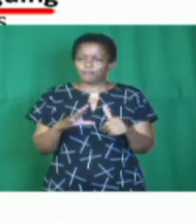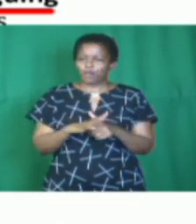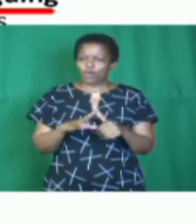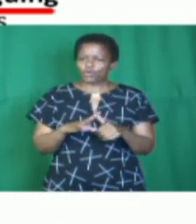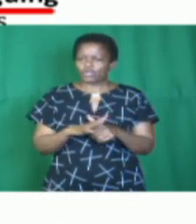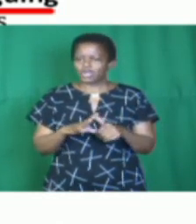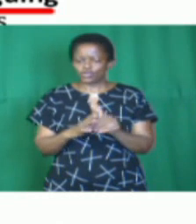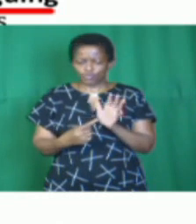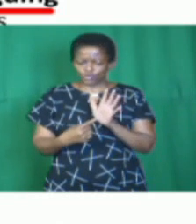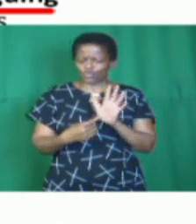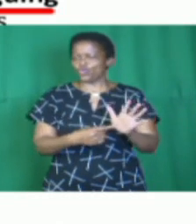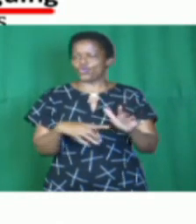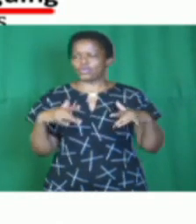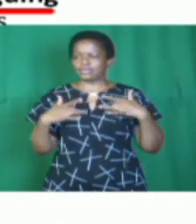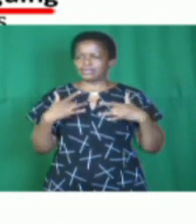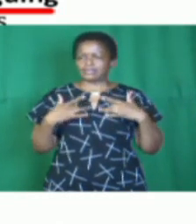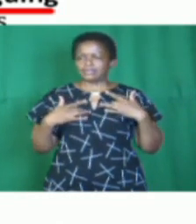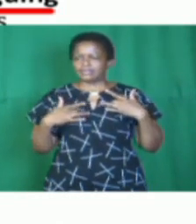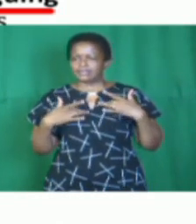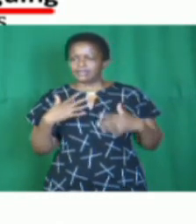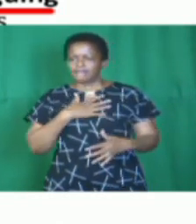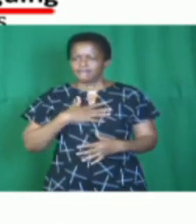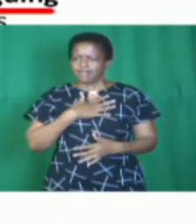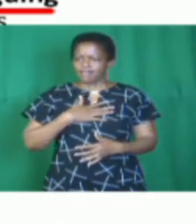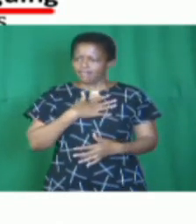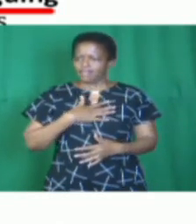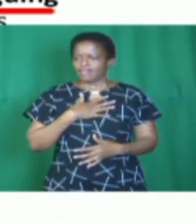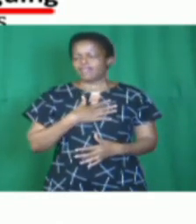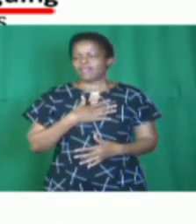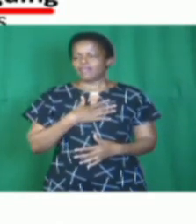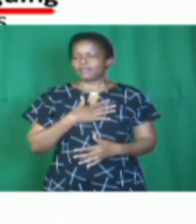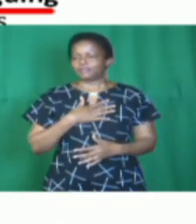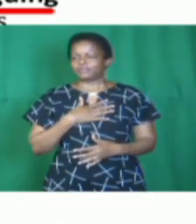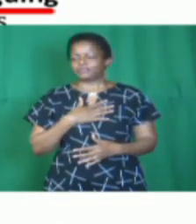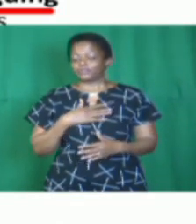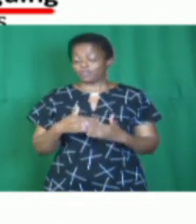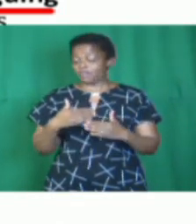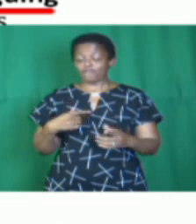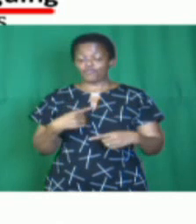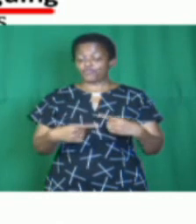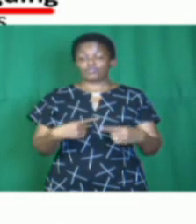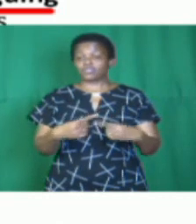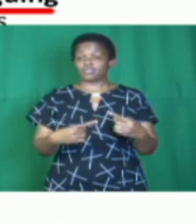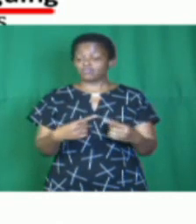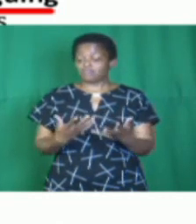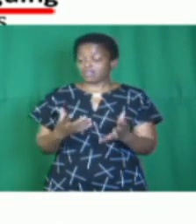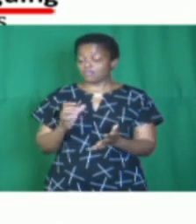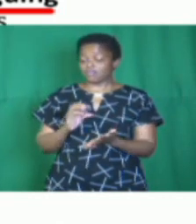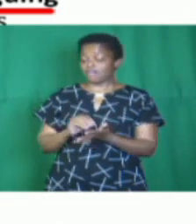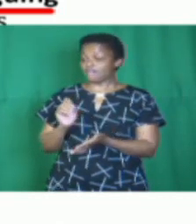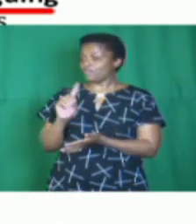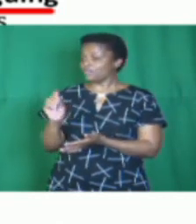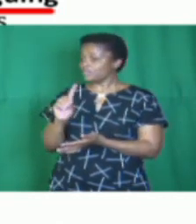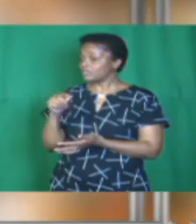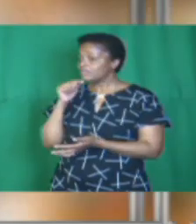the excitement and the mood. Maybe before I continue, Nogwazi, are there any questions that you may